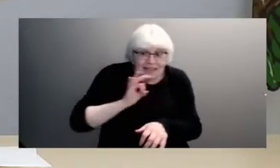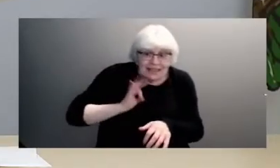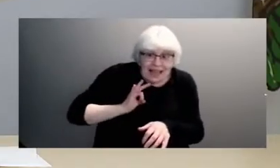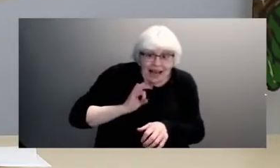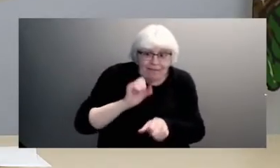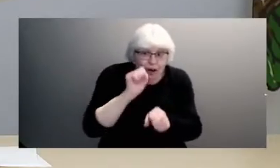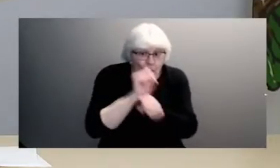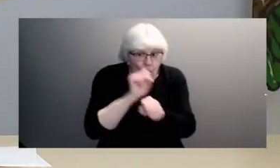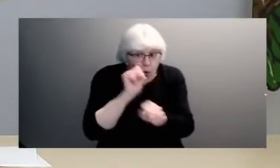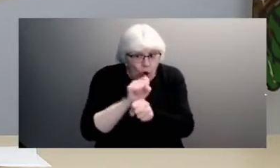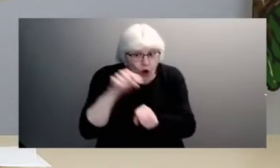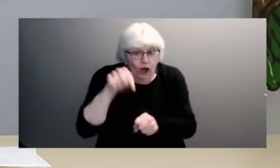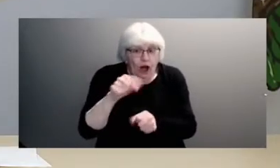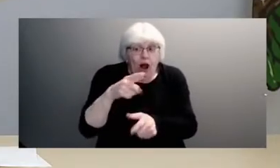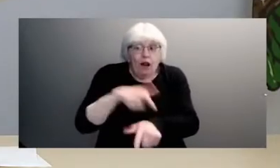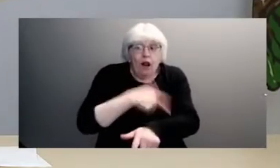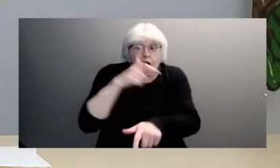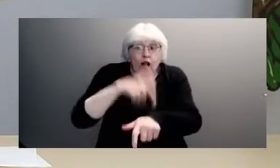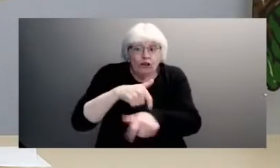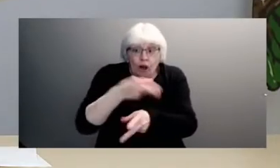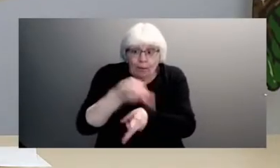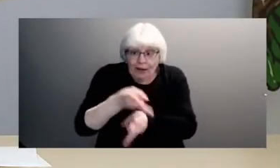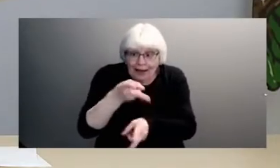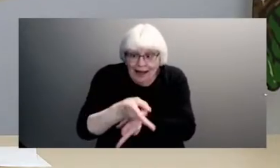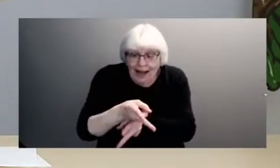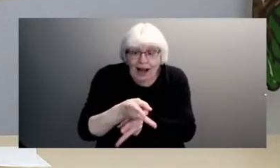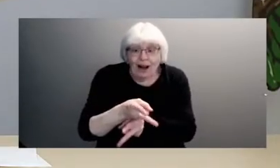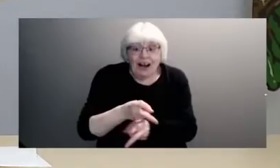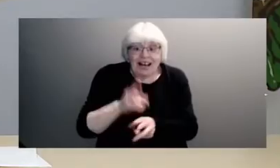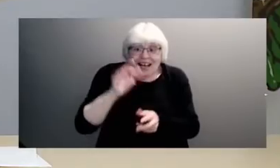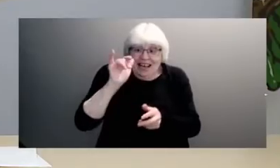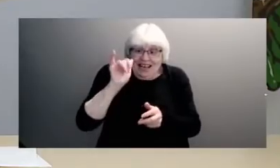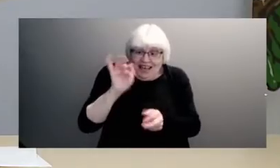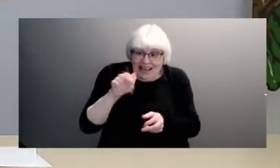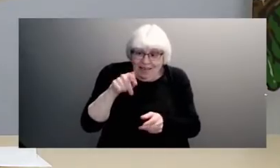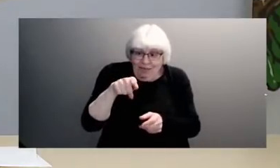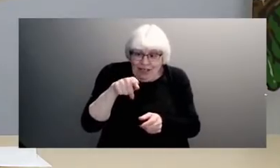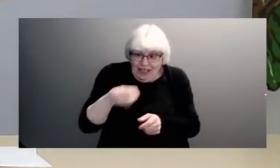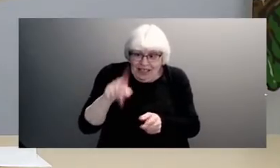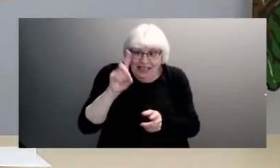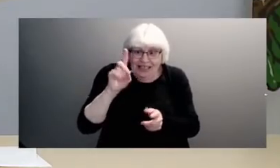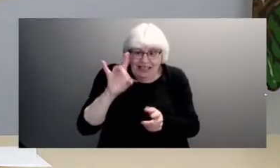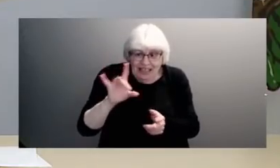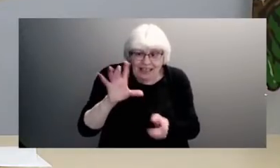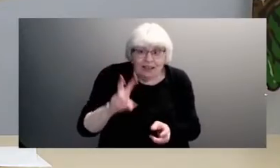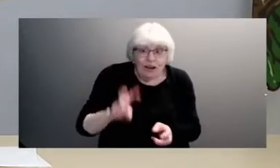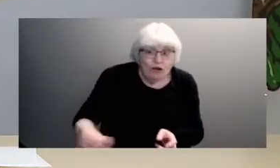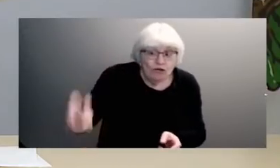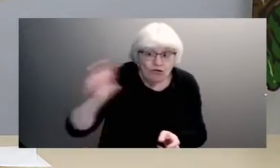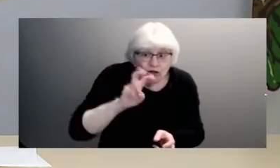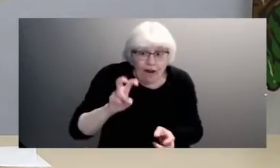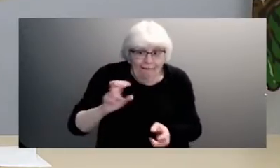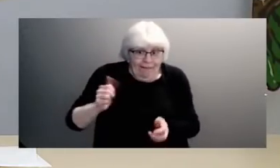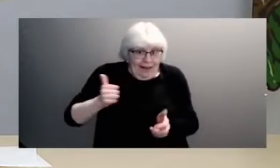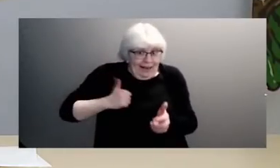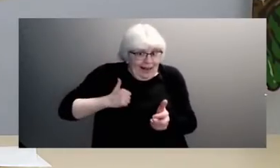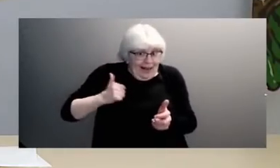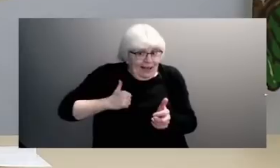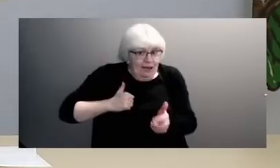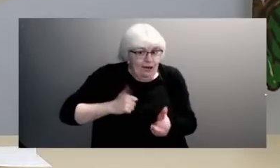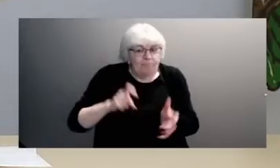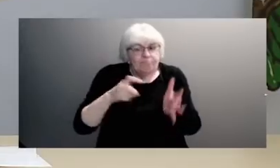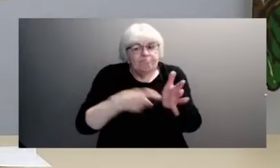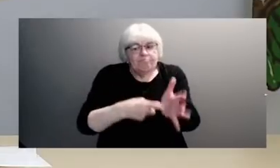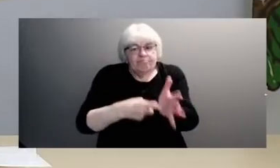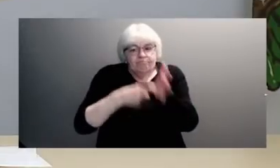settings, who traveled within Canada need at least 1 negative test prior to reporting to work and will be